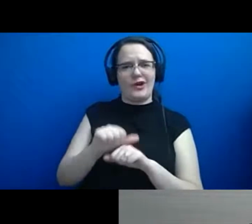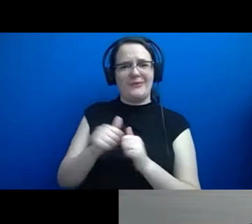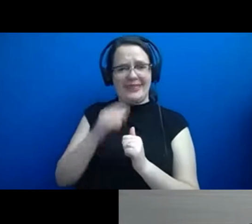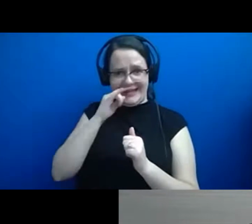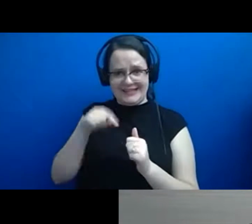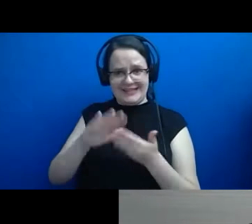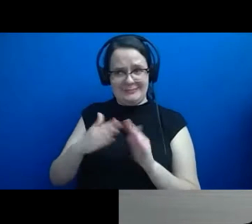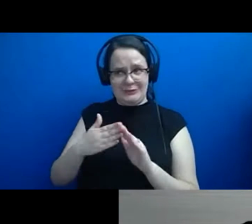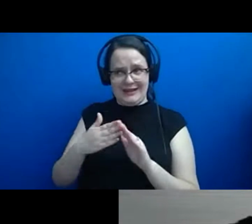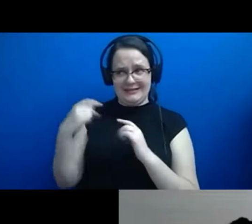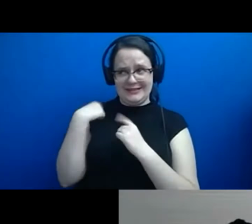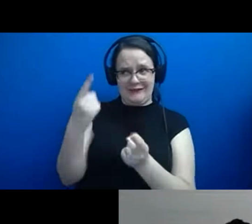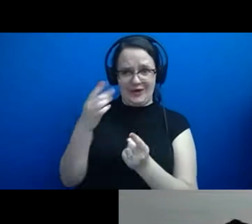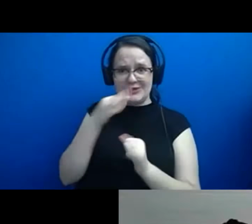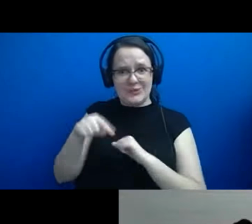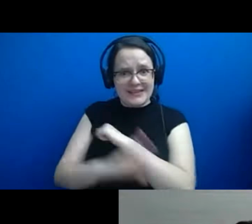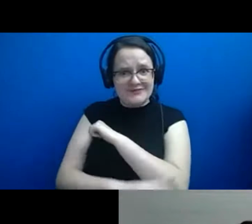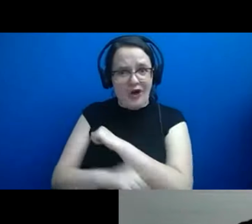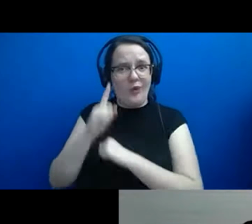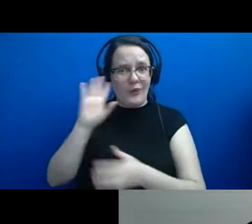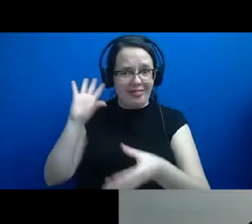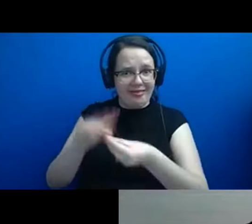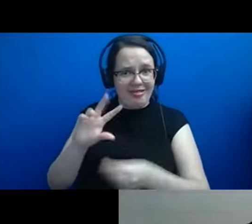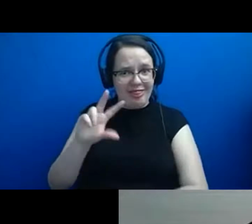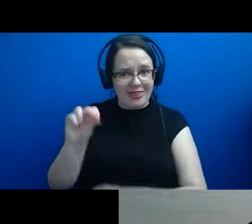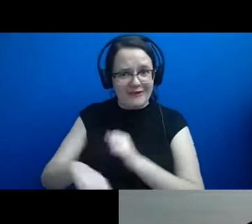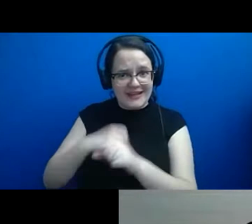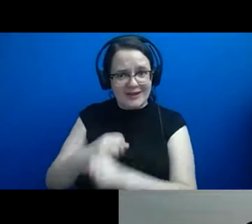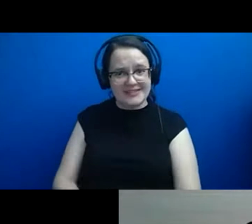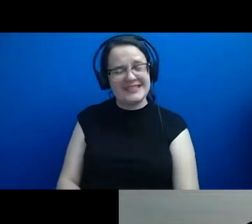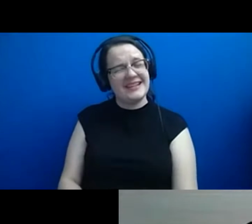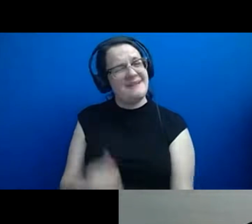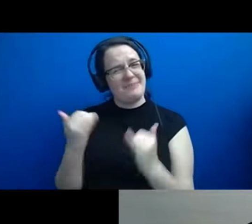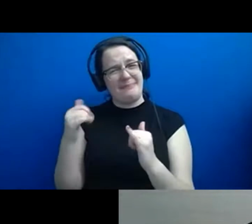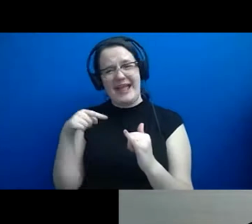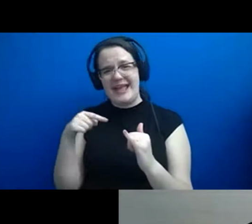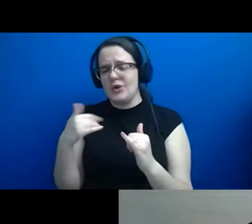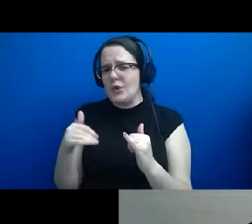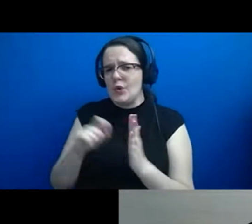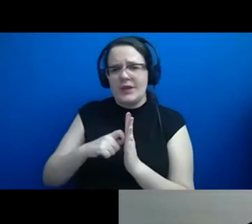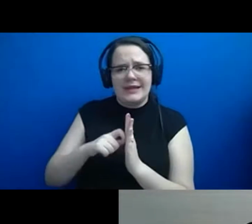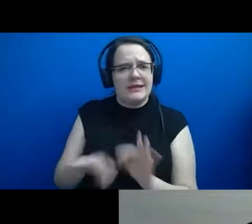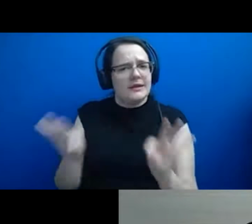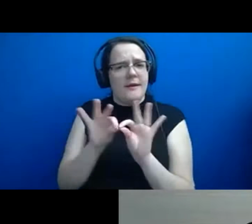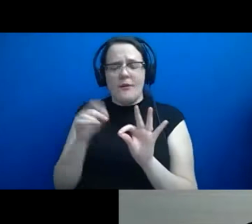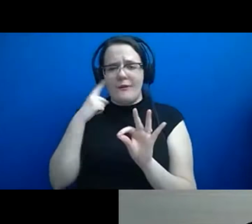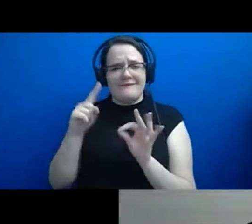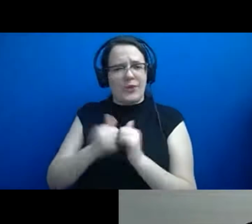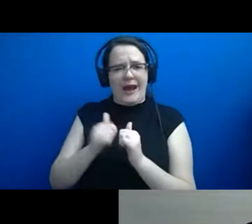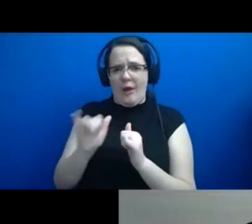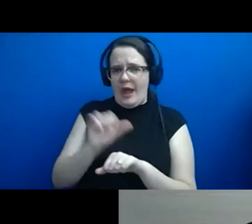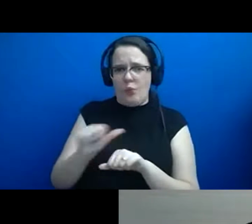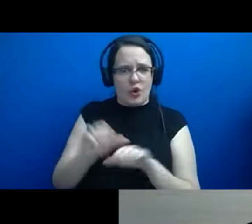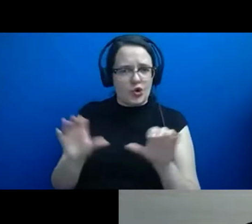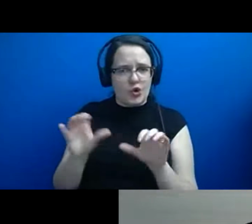this fall, and play is just essential to how the work is done, right? Play is my